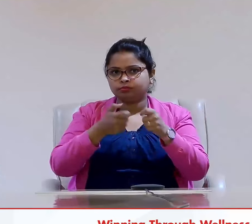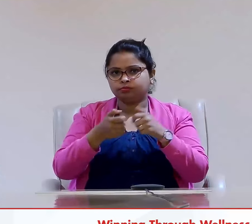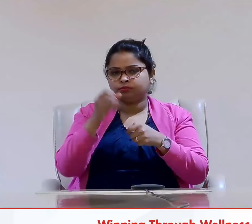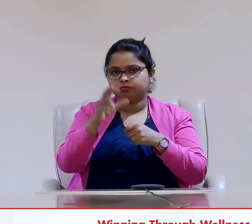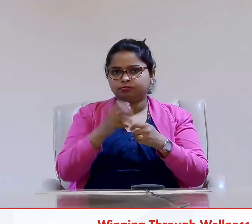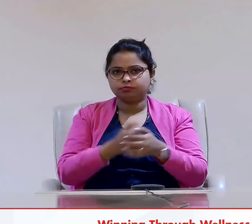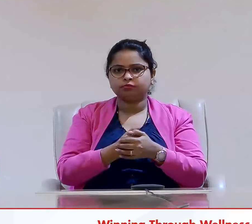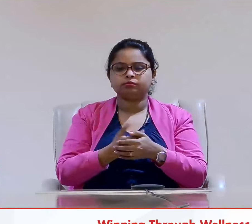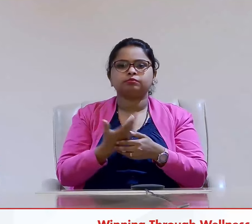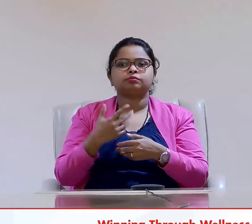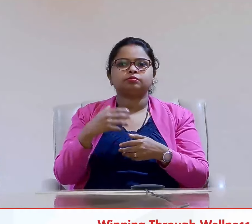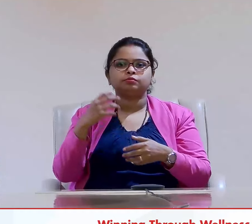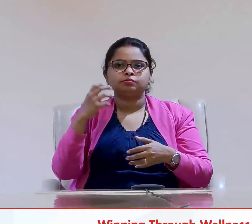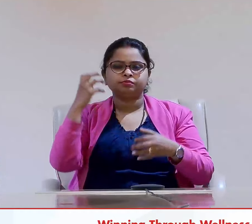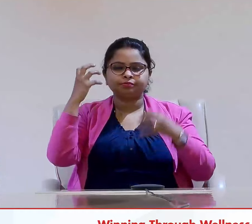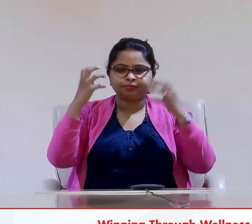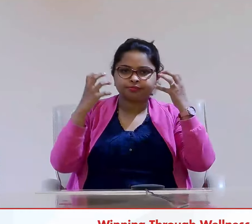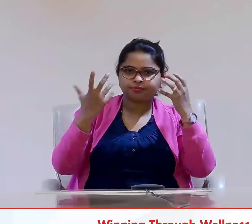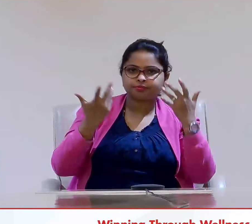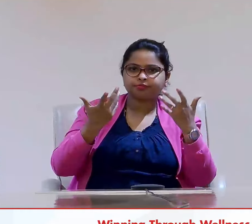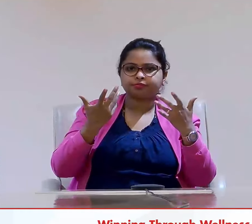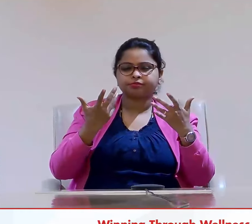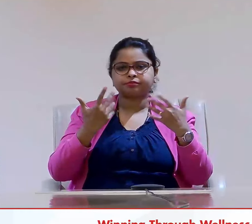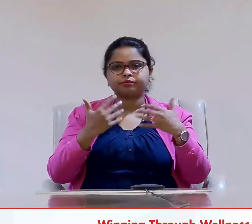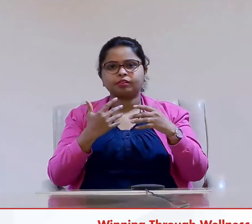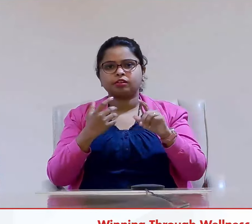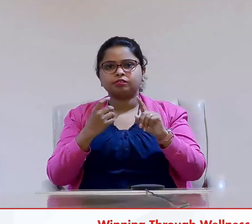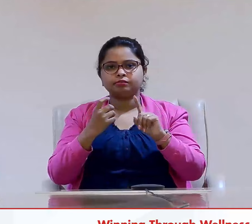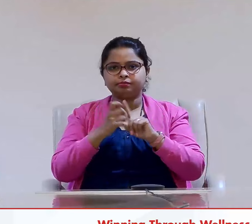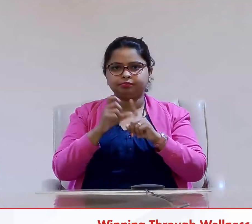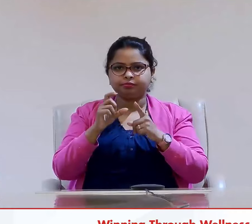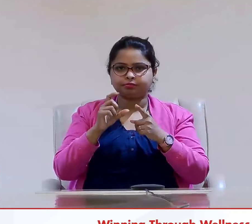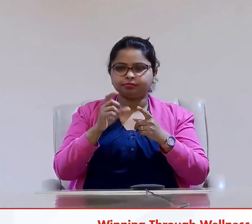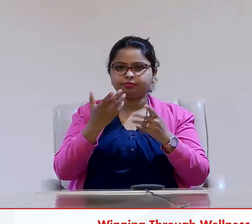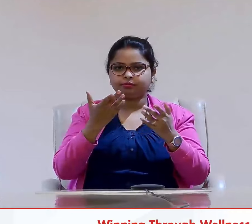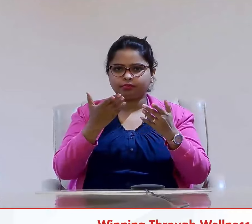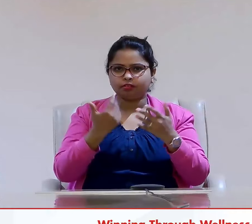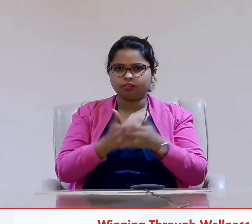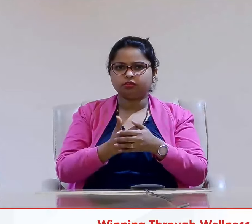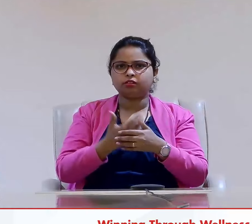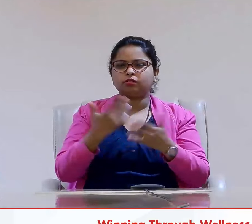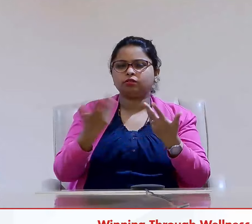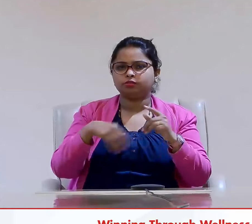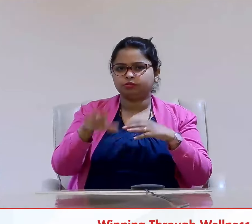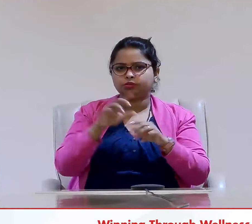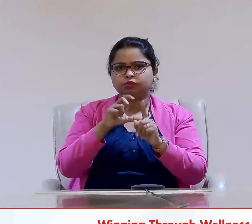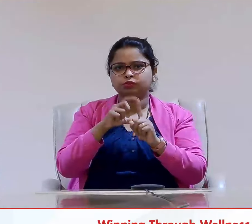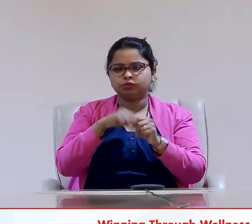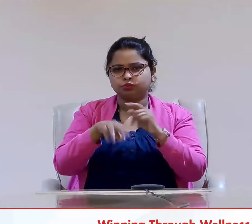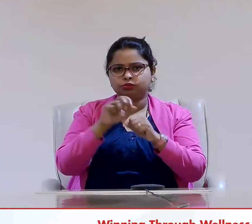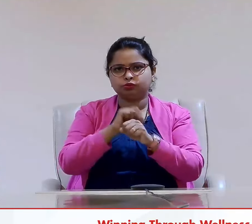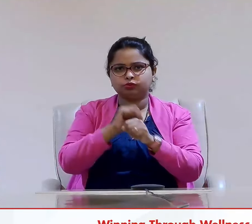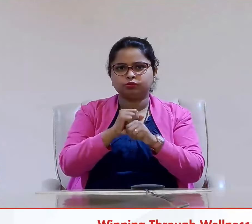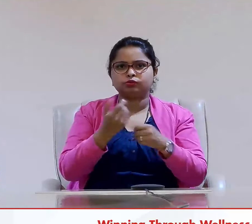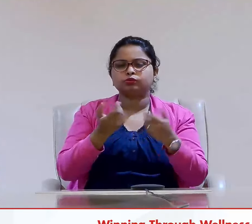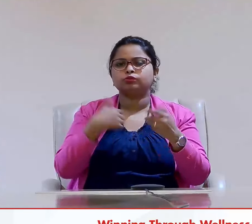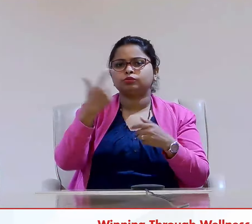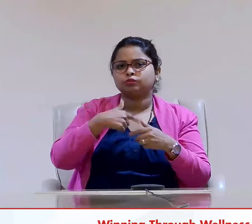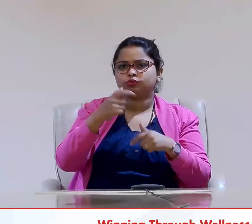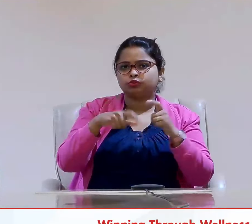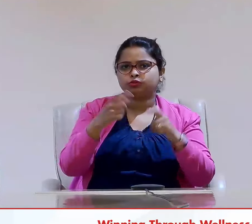and depression. So I guess, you know, part of what you said has, and what we are doing for all of you, those who could